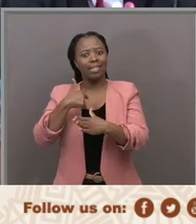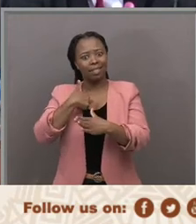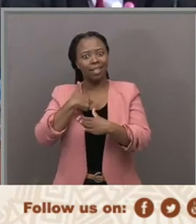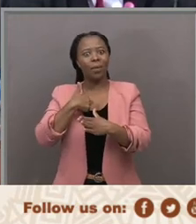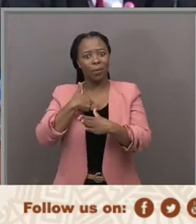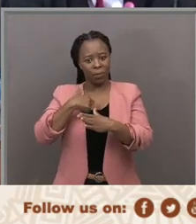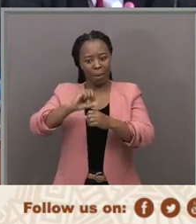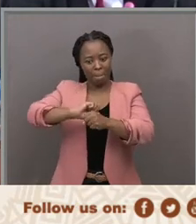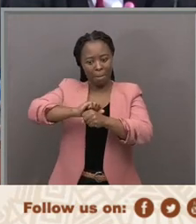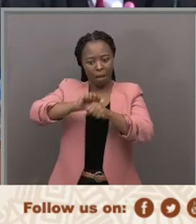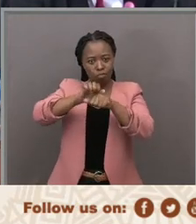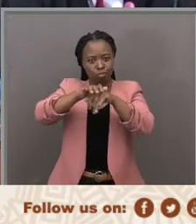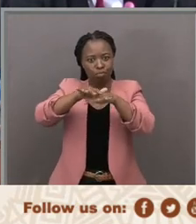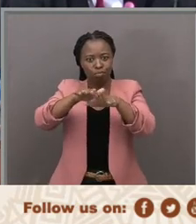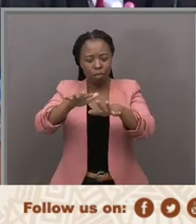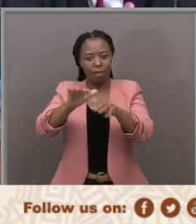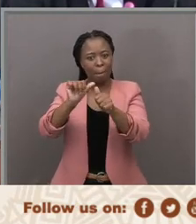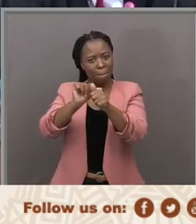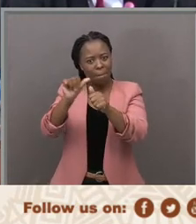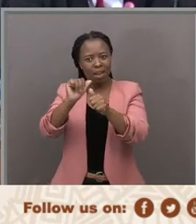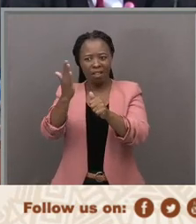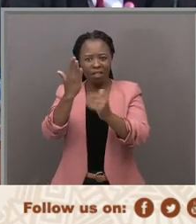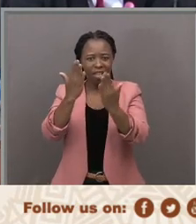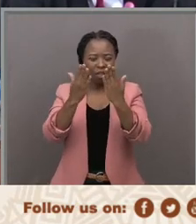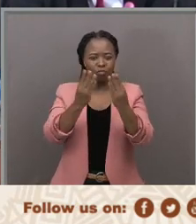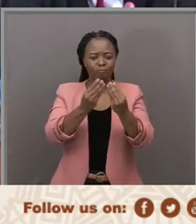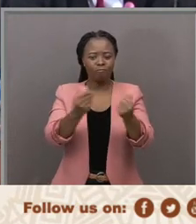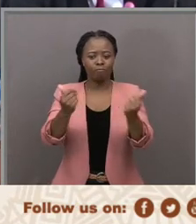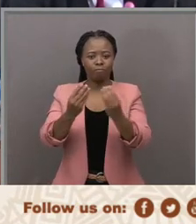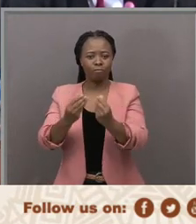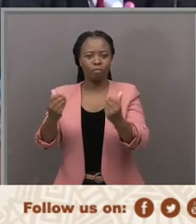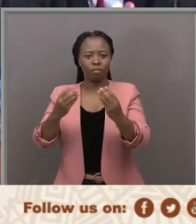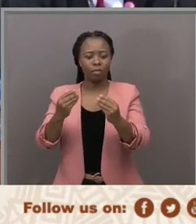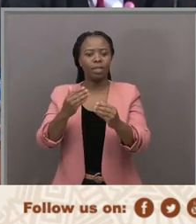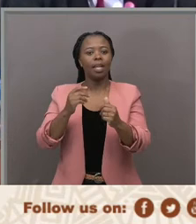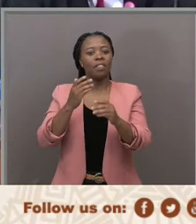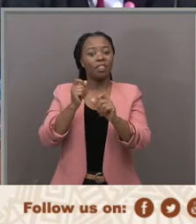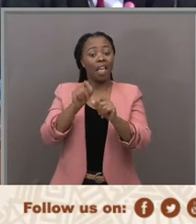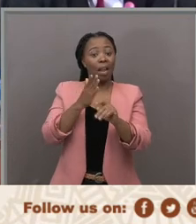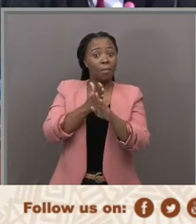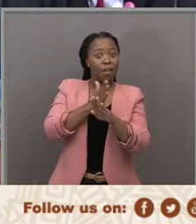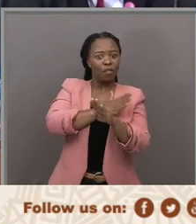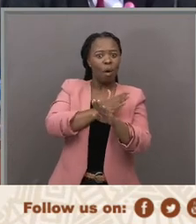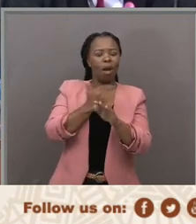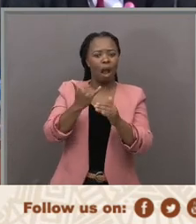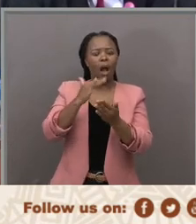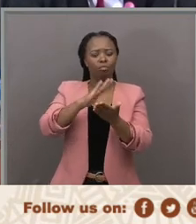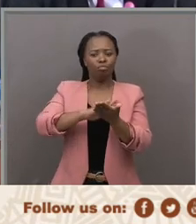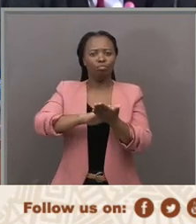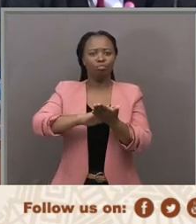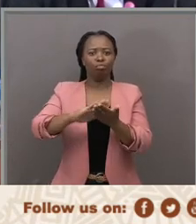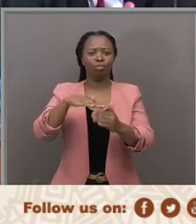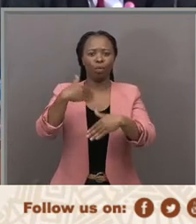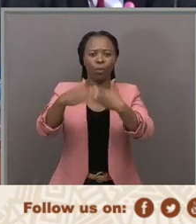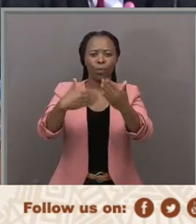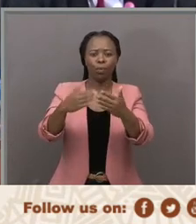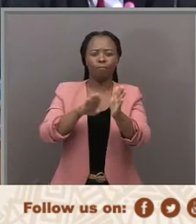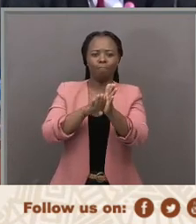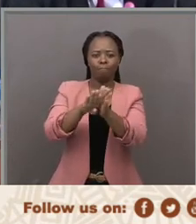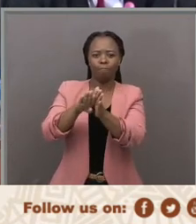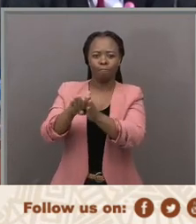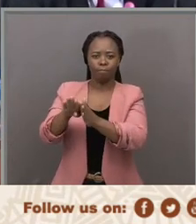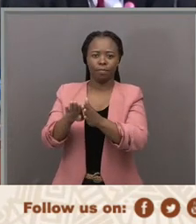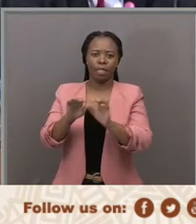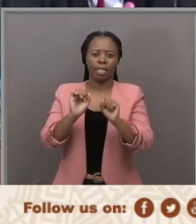We can deal with disasters much more effectively than we have done before. We can draw lessons about